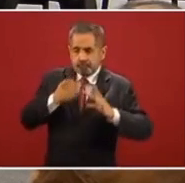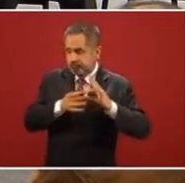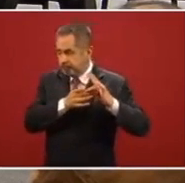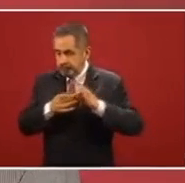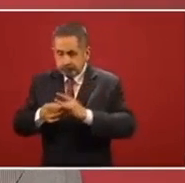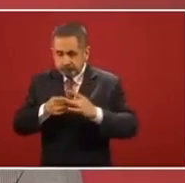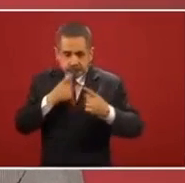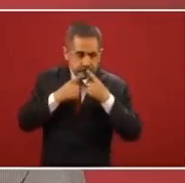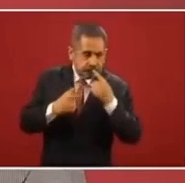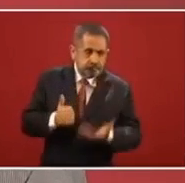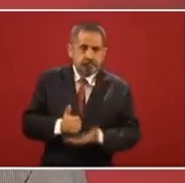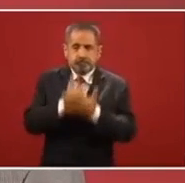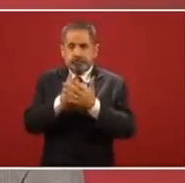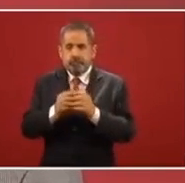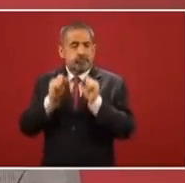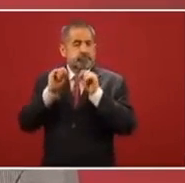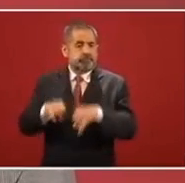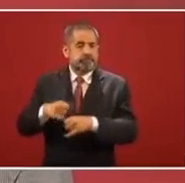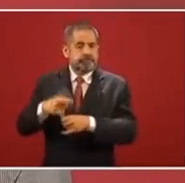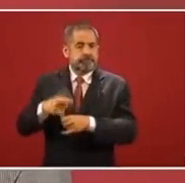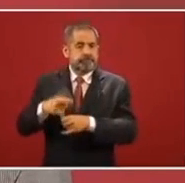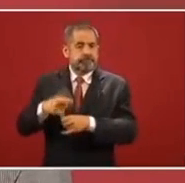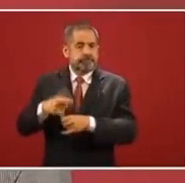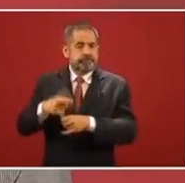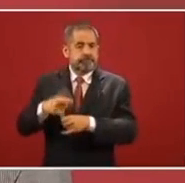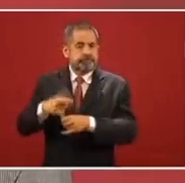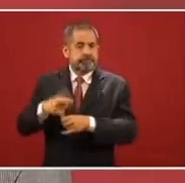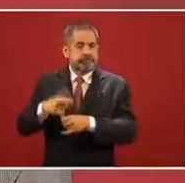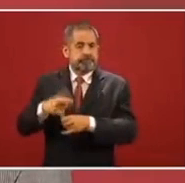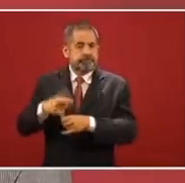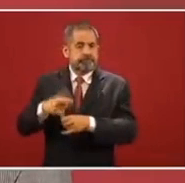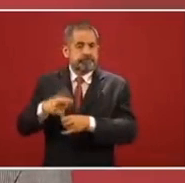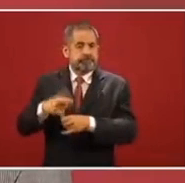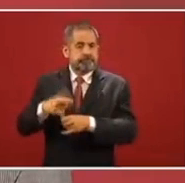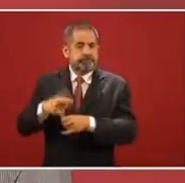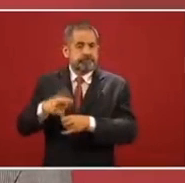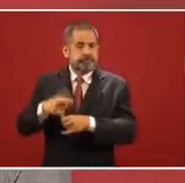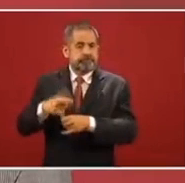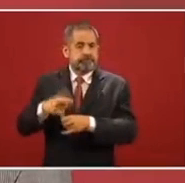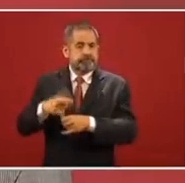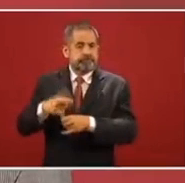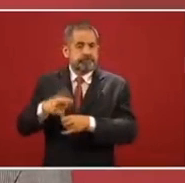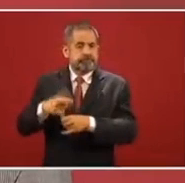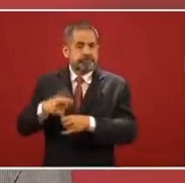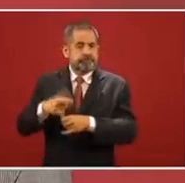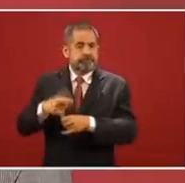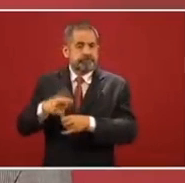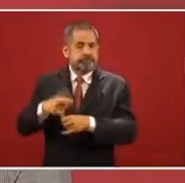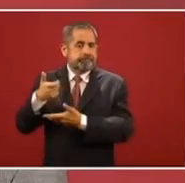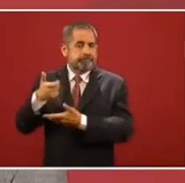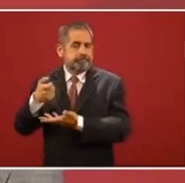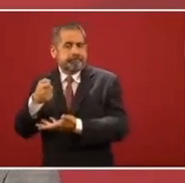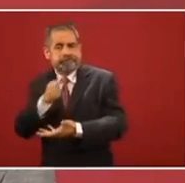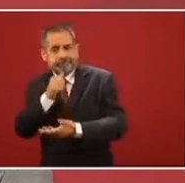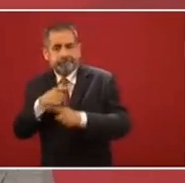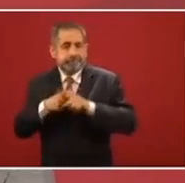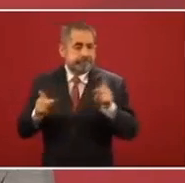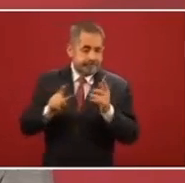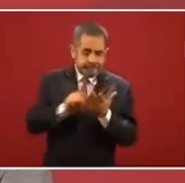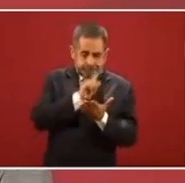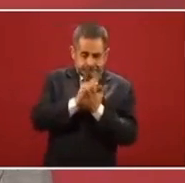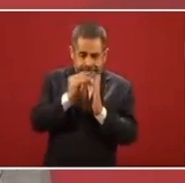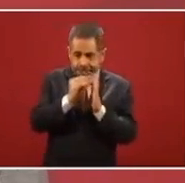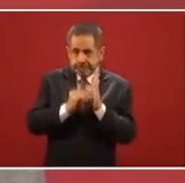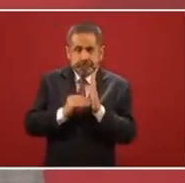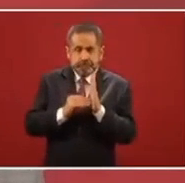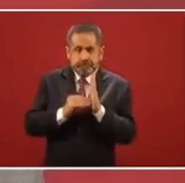que podrían no estar contemplados en la arquitectura that could have not been contemplated in the architecture, jurídica de los